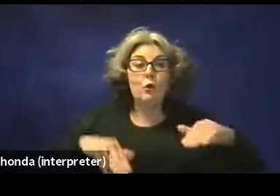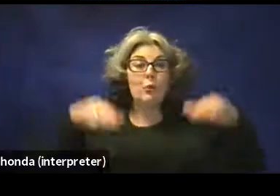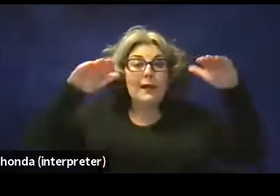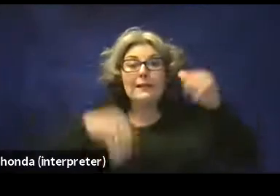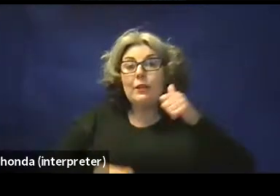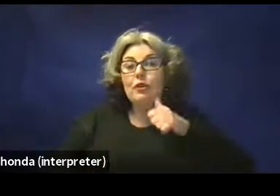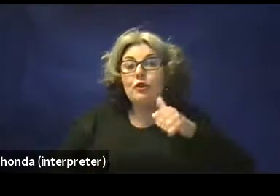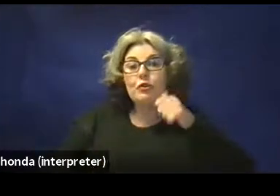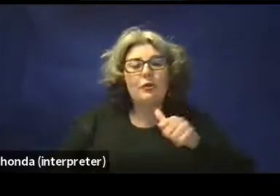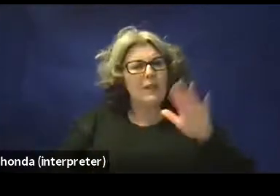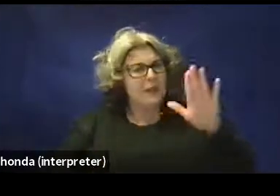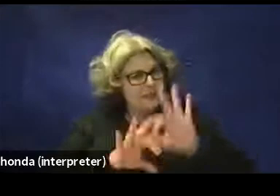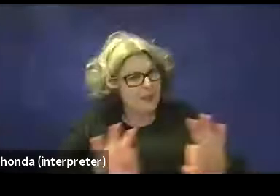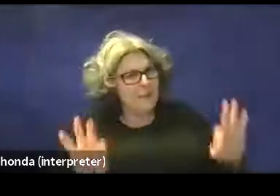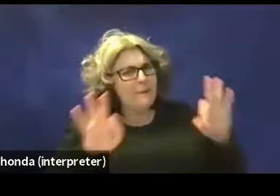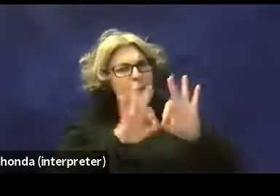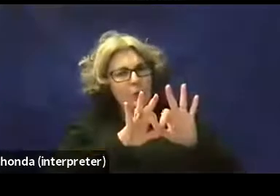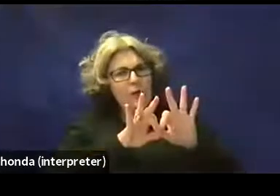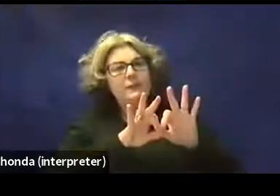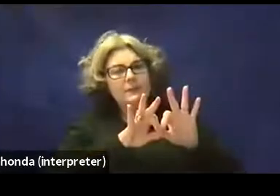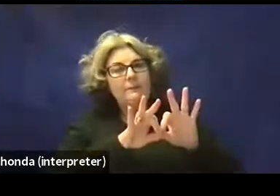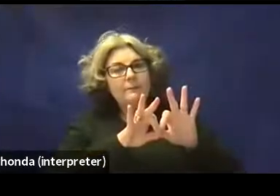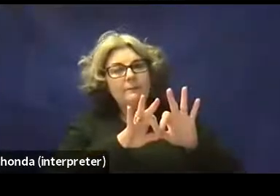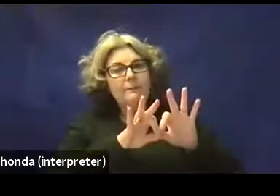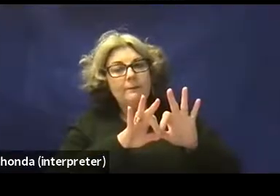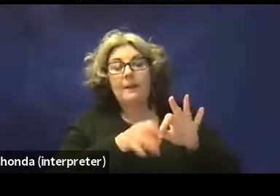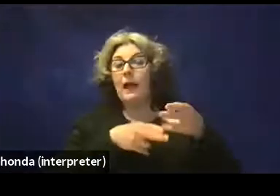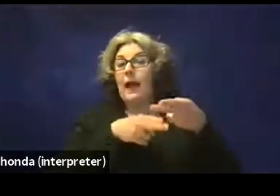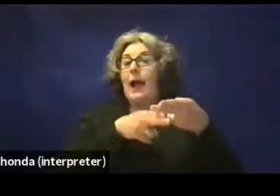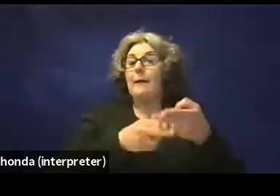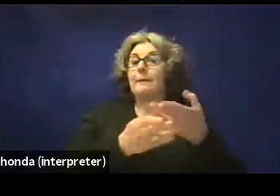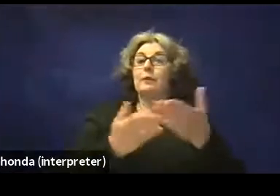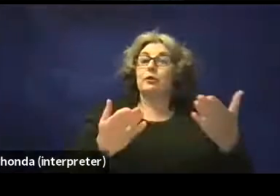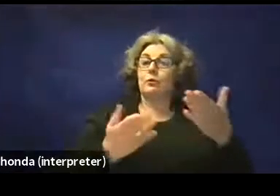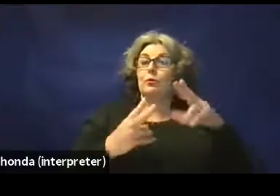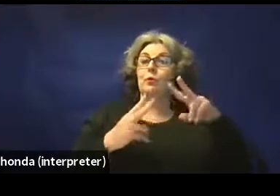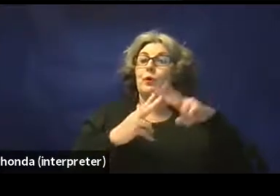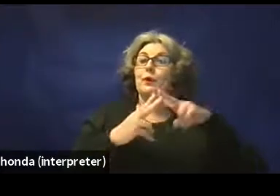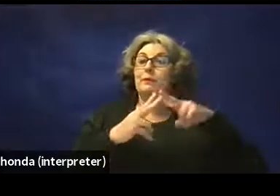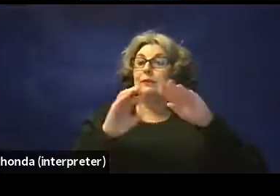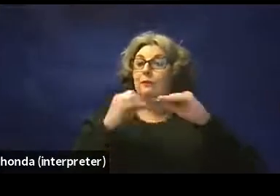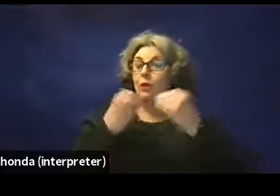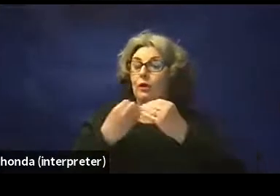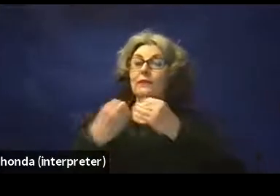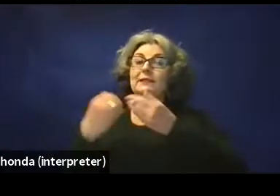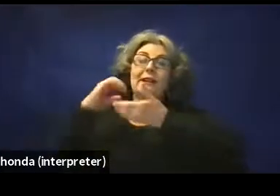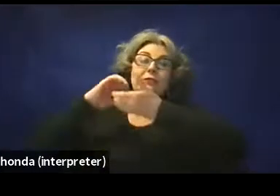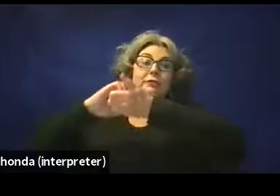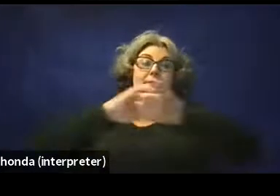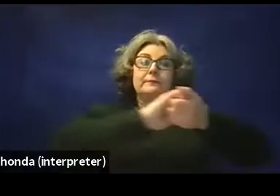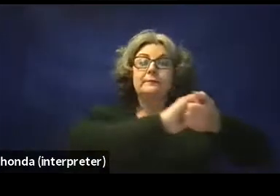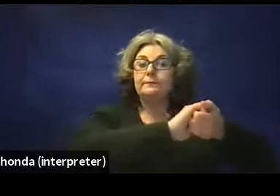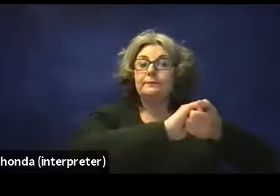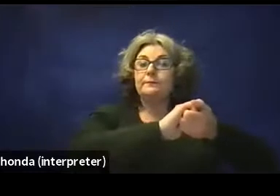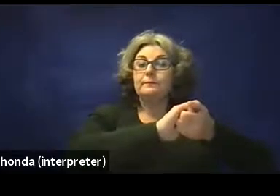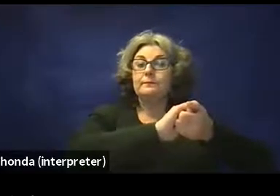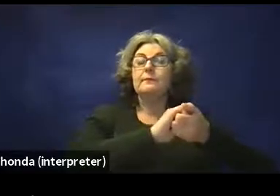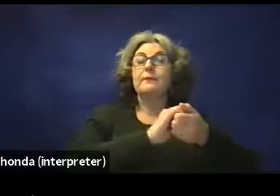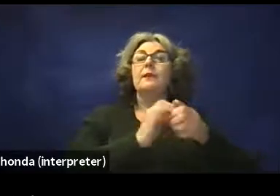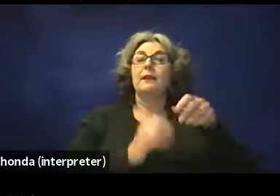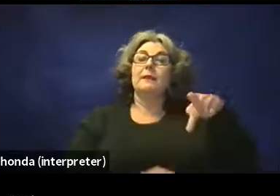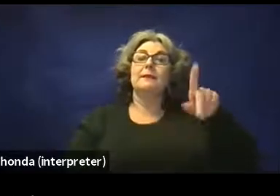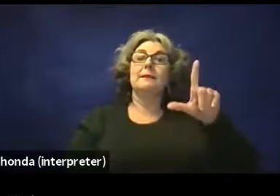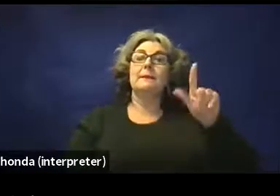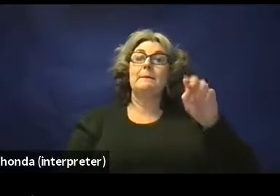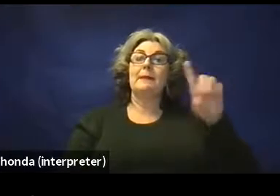girls, about the importance. So again, I mentioned that we partner with other organizations. So one is Planned